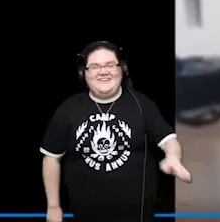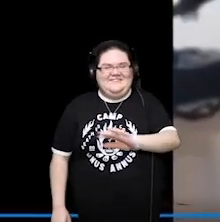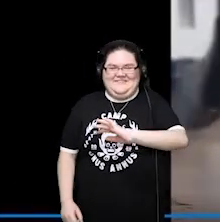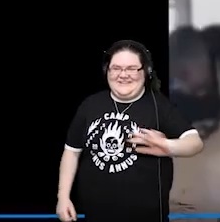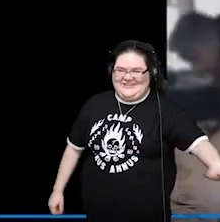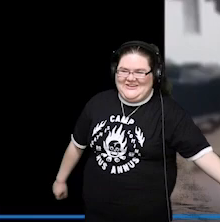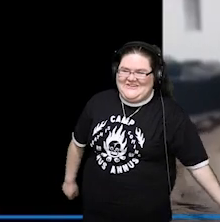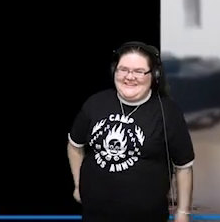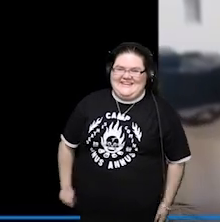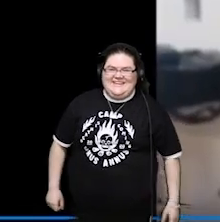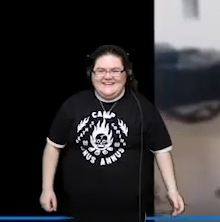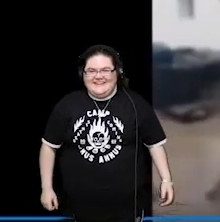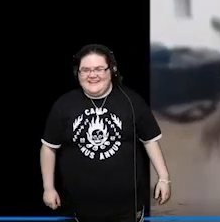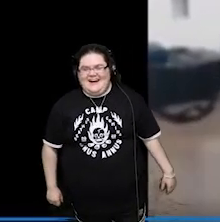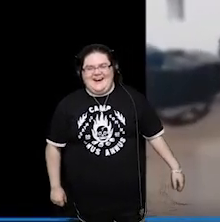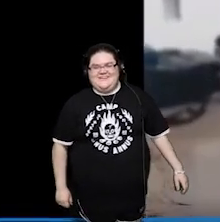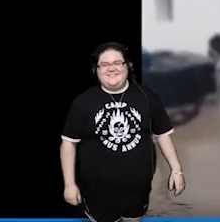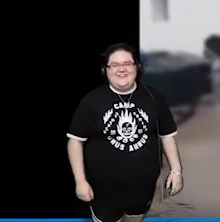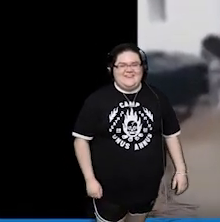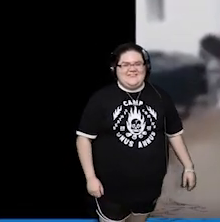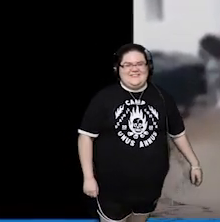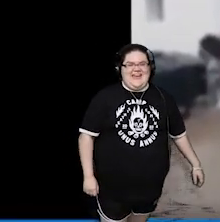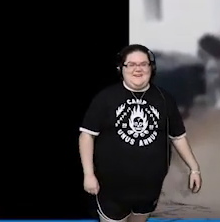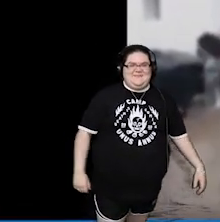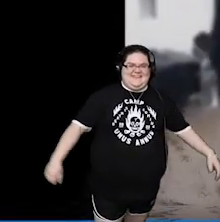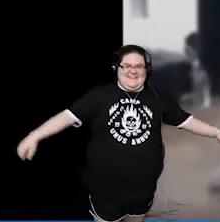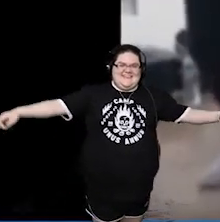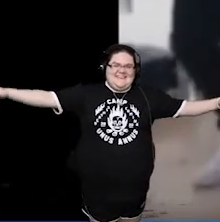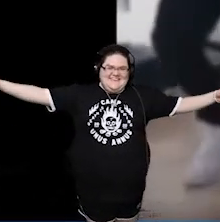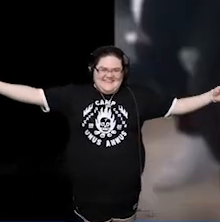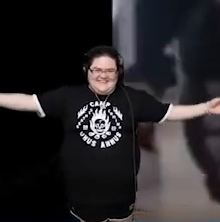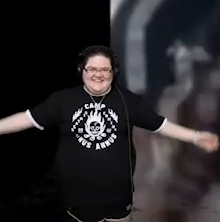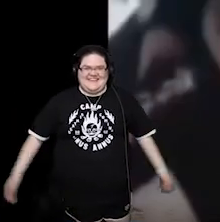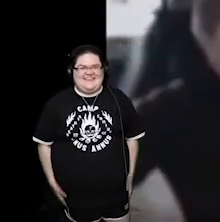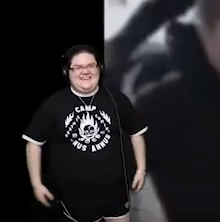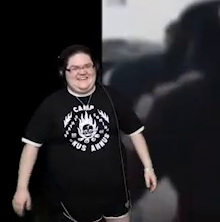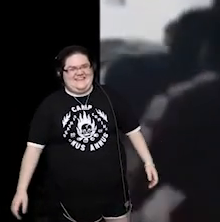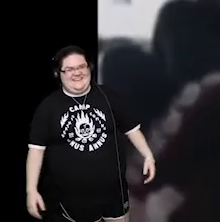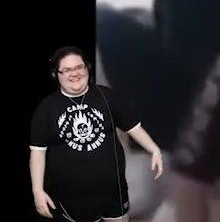I don't know what Vic's doing. I have no idea what's happening.